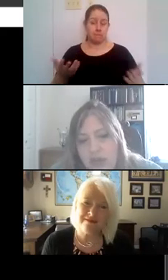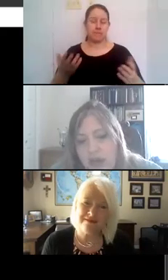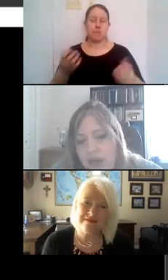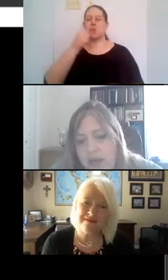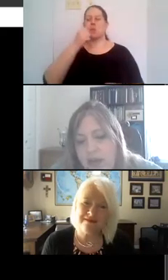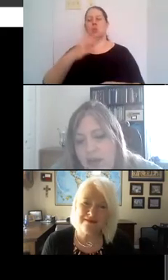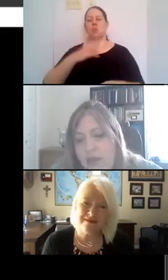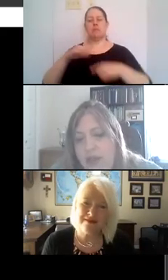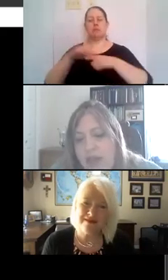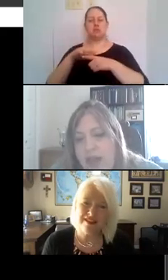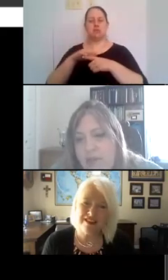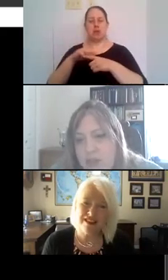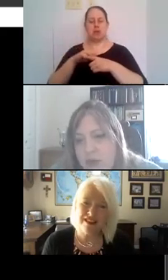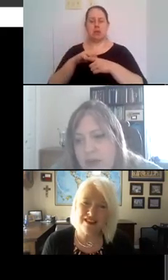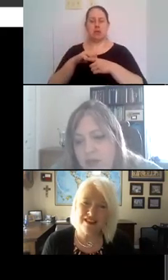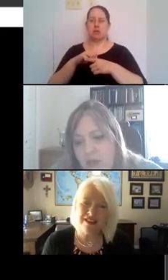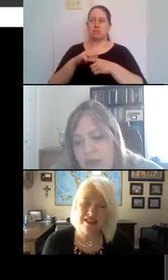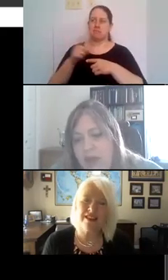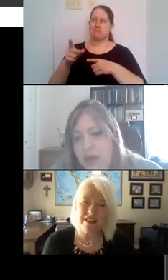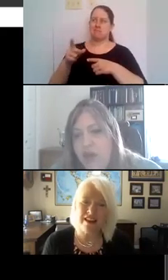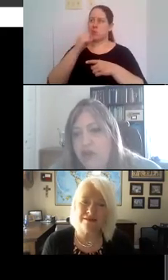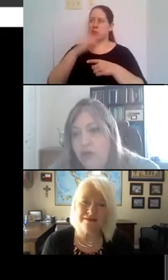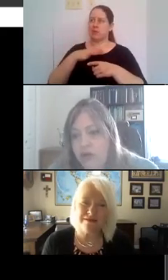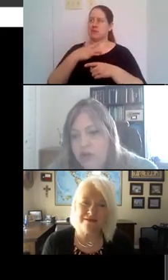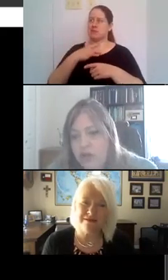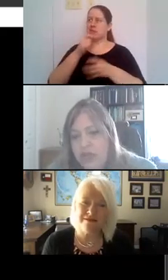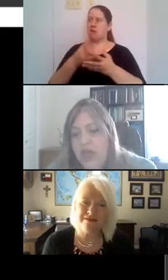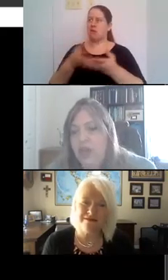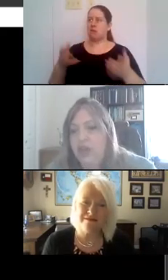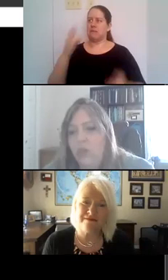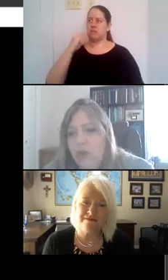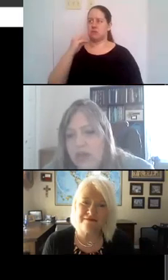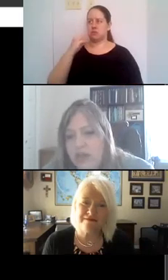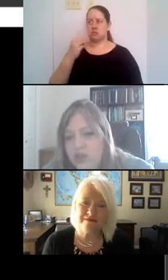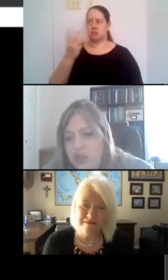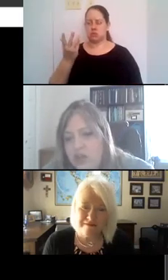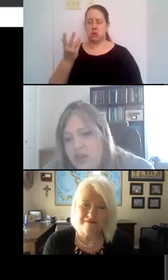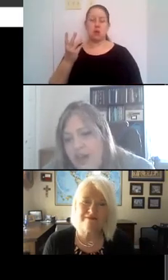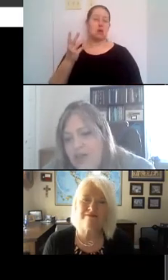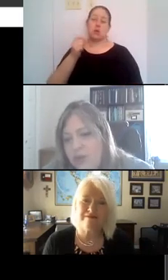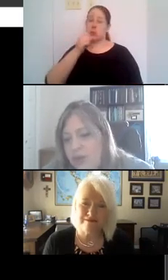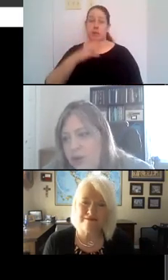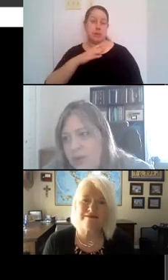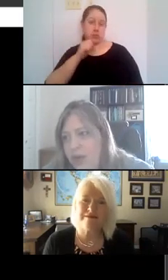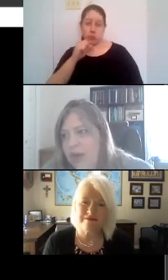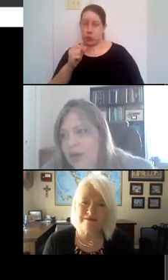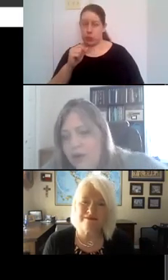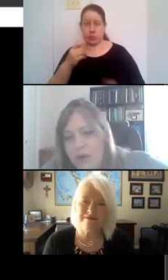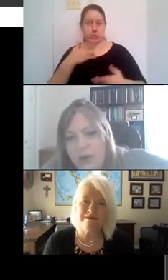training, the lack of experience. Women don't usually work in construction. Guys will